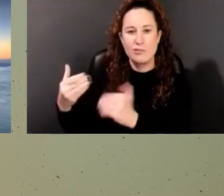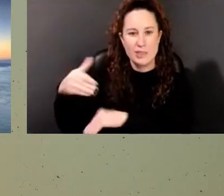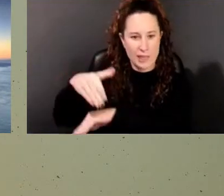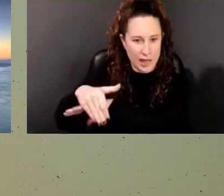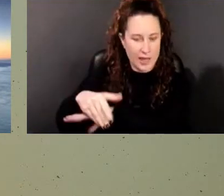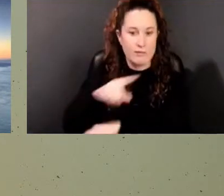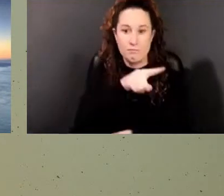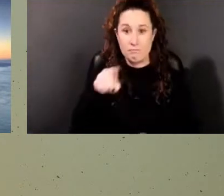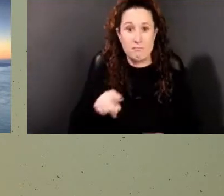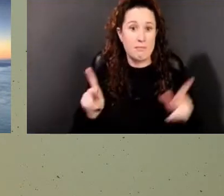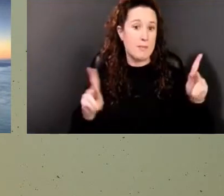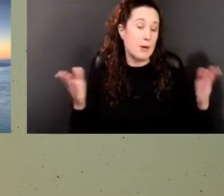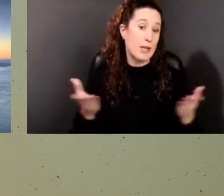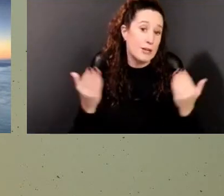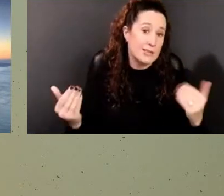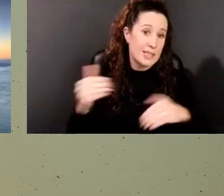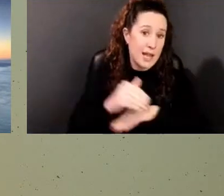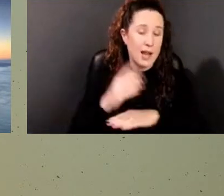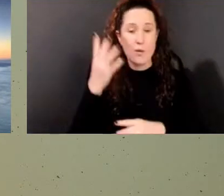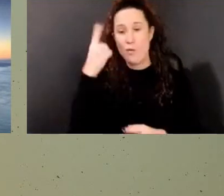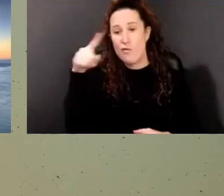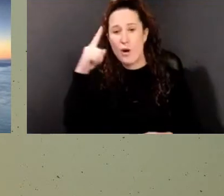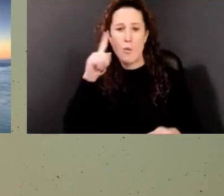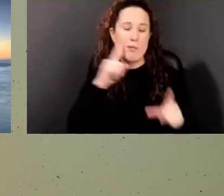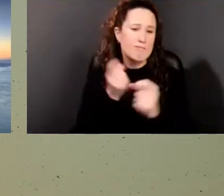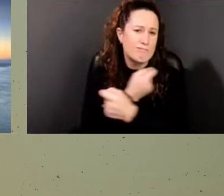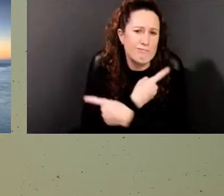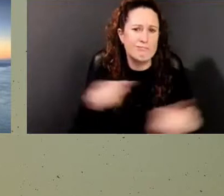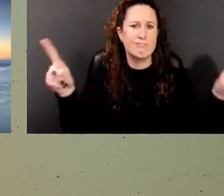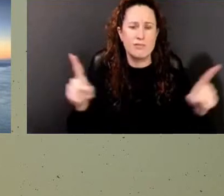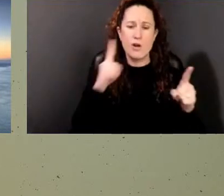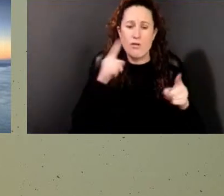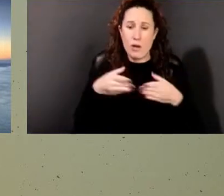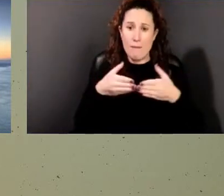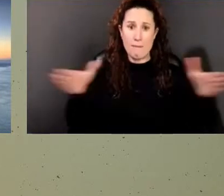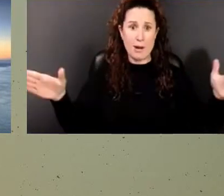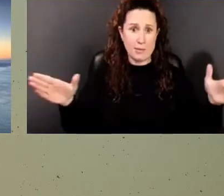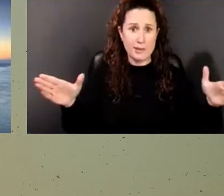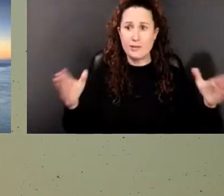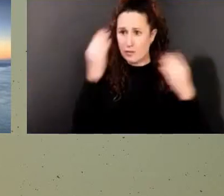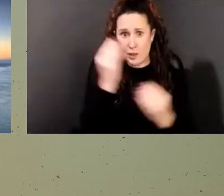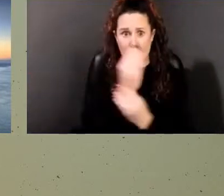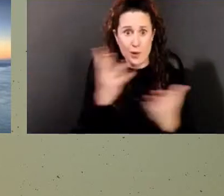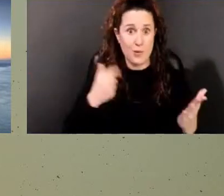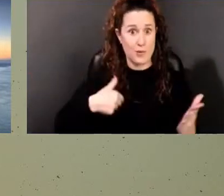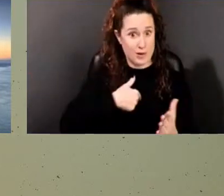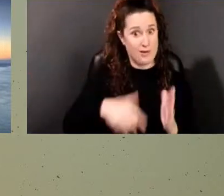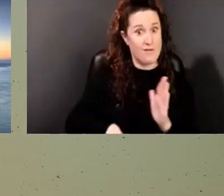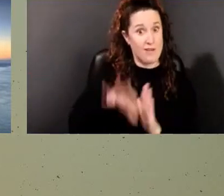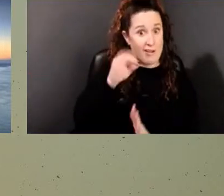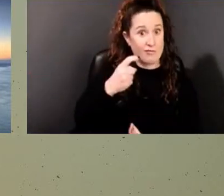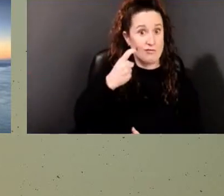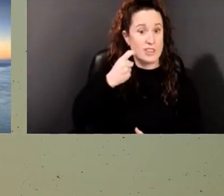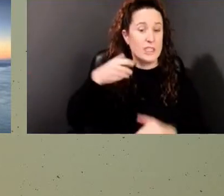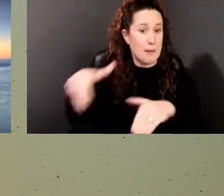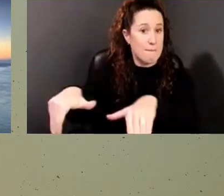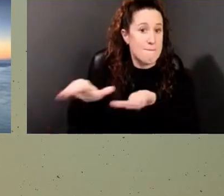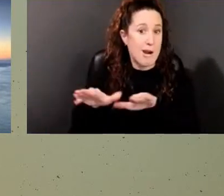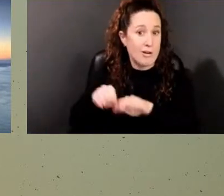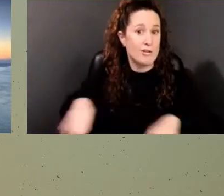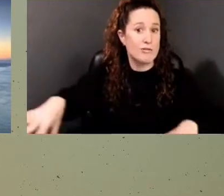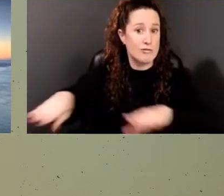bring public awareness about this discovery of a burial ground of enslaved Africans at